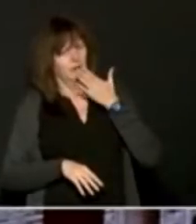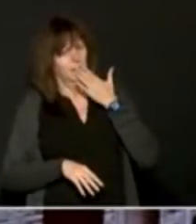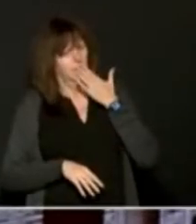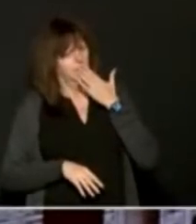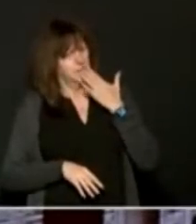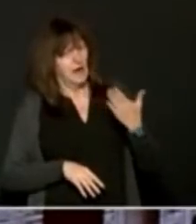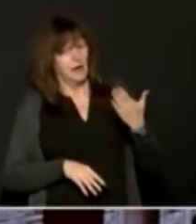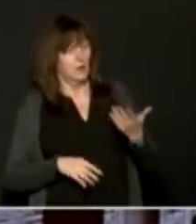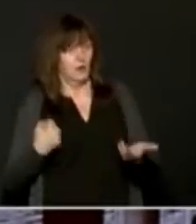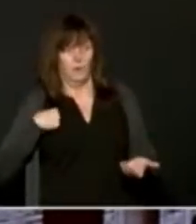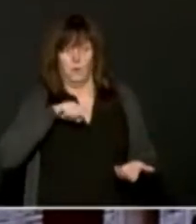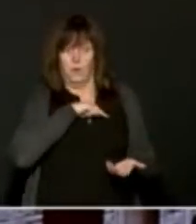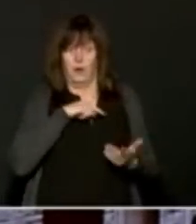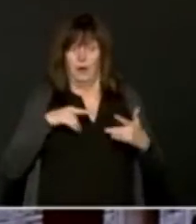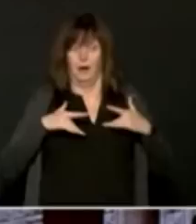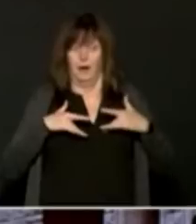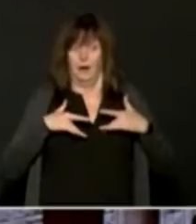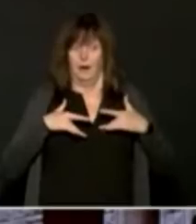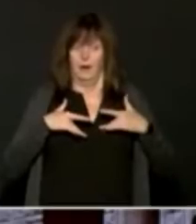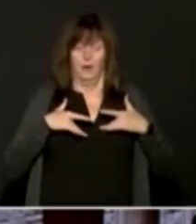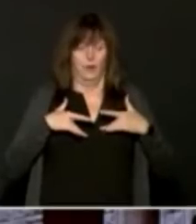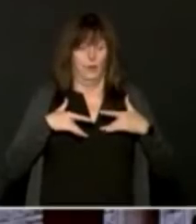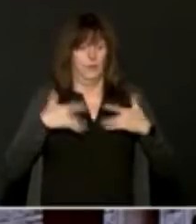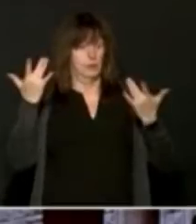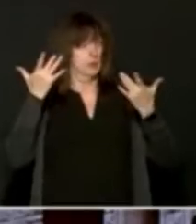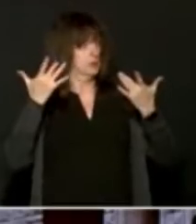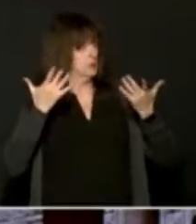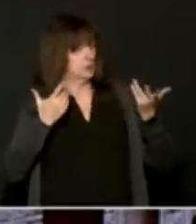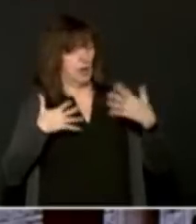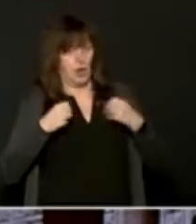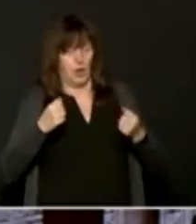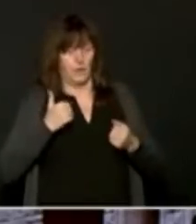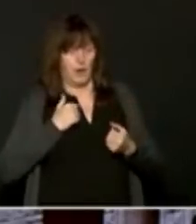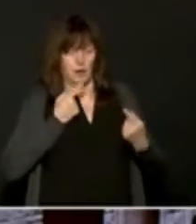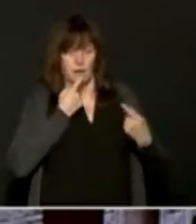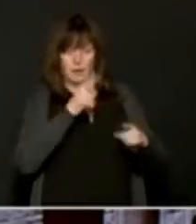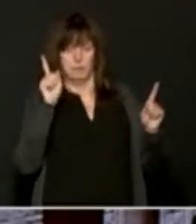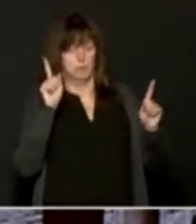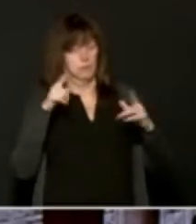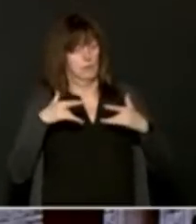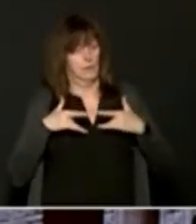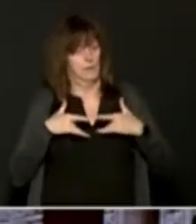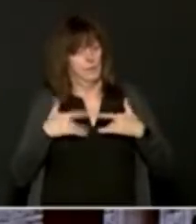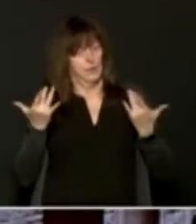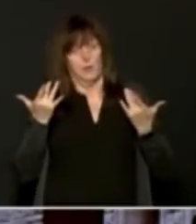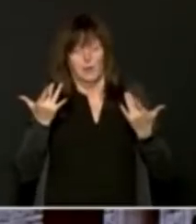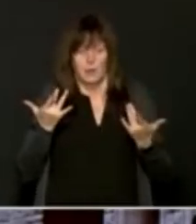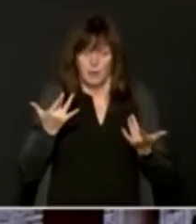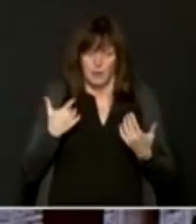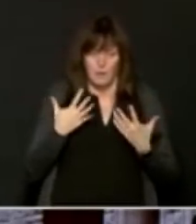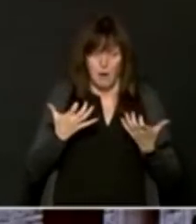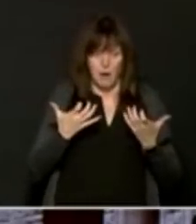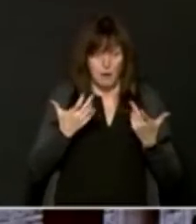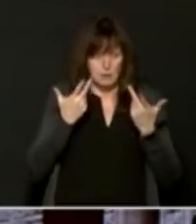announcement, because clearly want to get the vaccine as broadly as we can across the population. Right now, we have